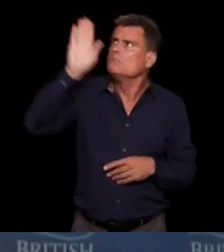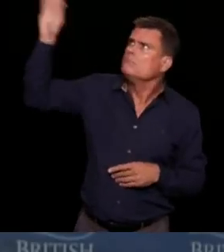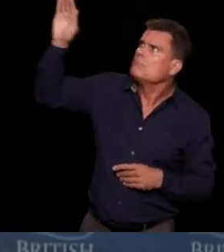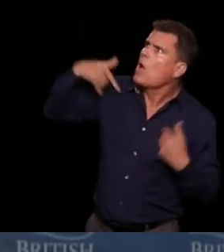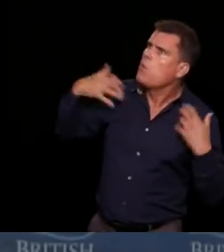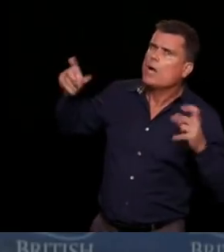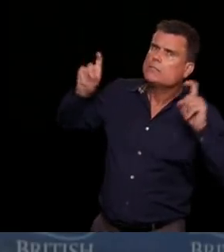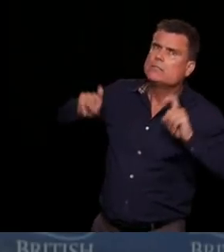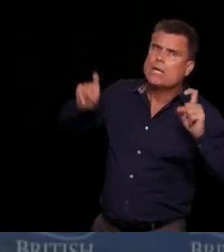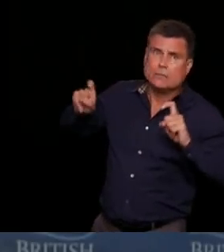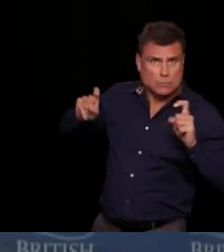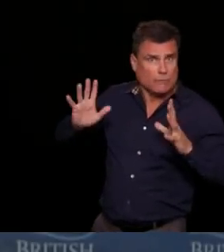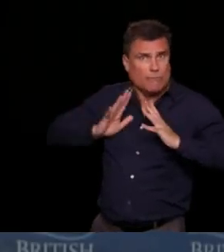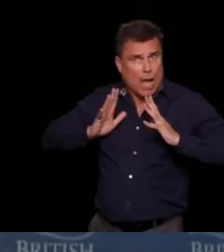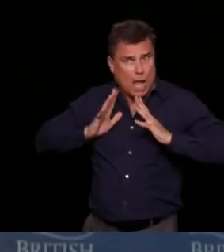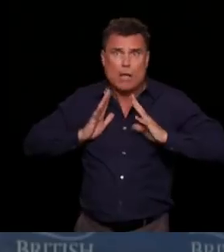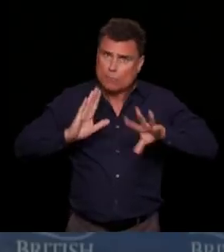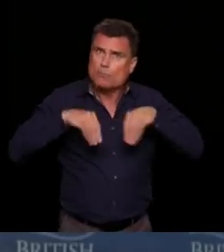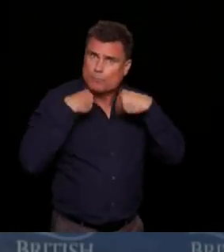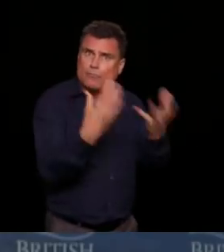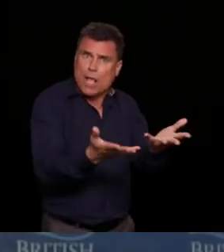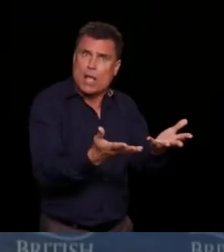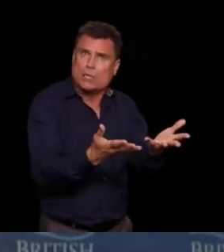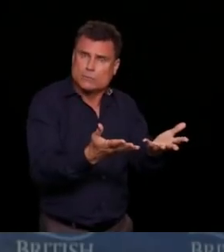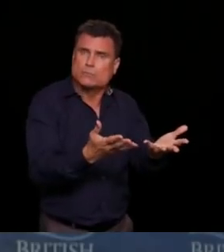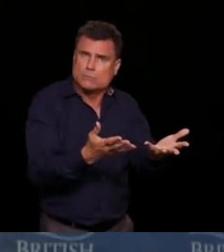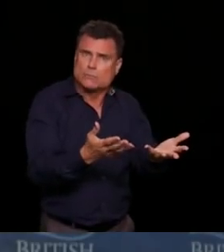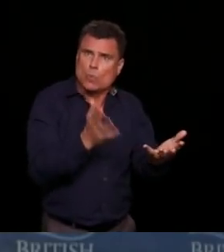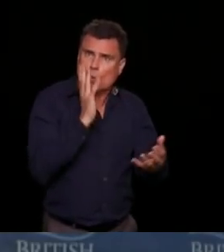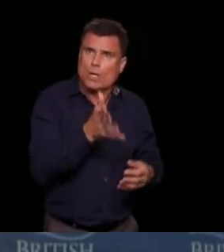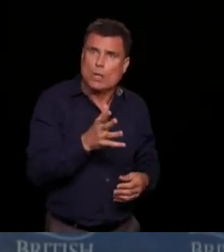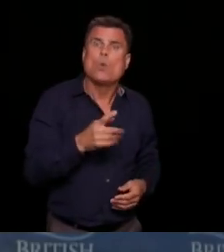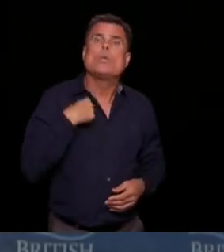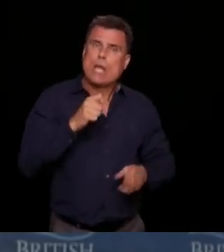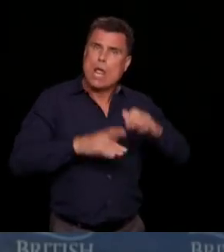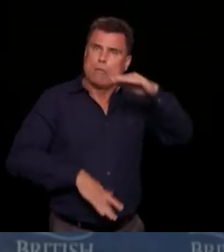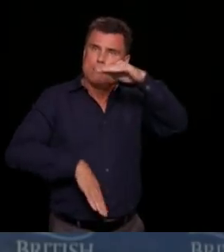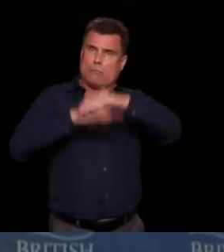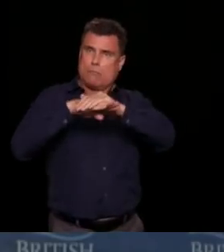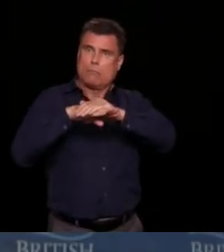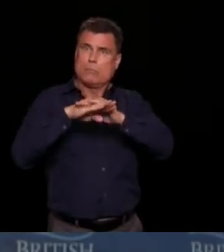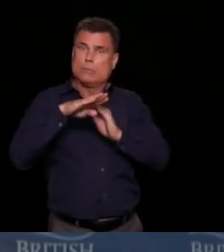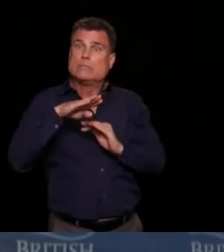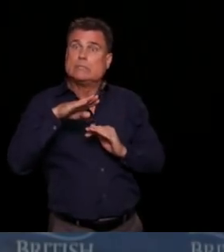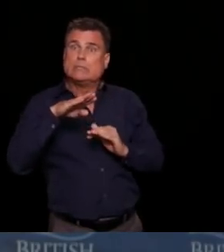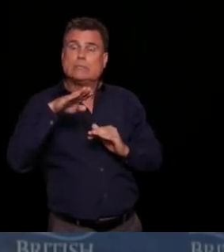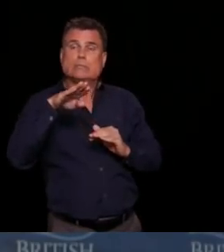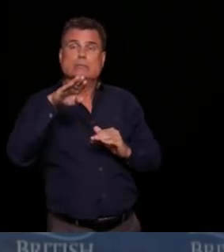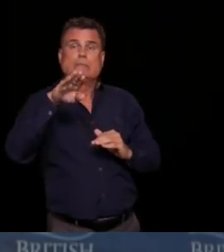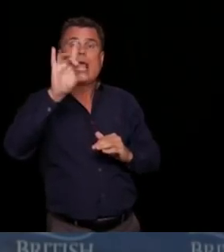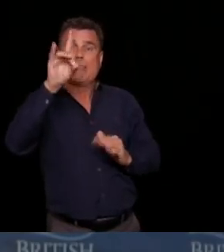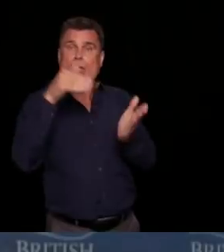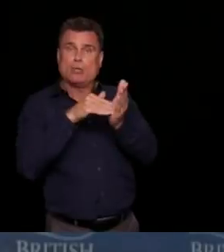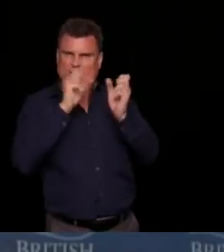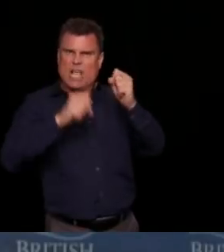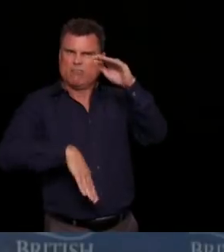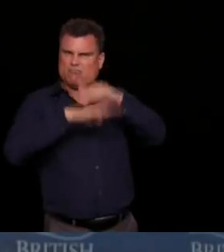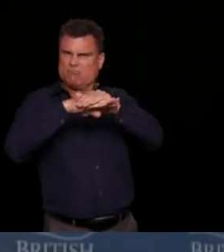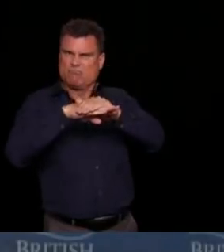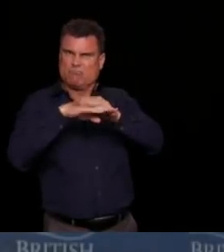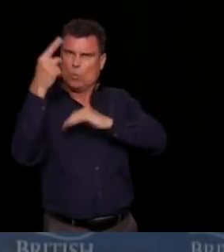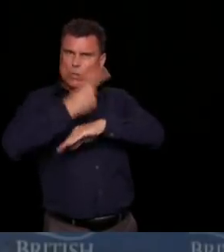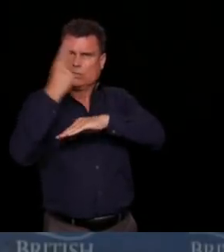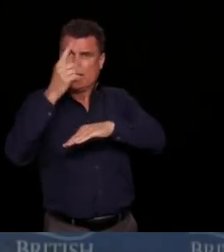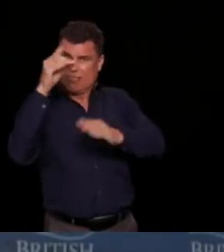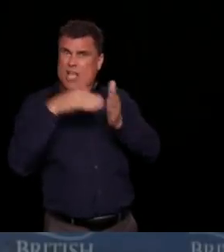what we're doing is responding to that. We do have the capacity for 8,000 tests and respond to that by extending hours,